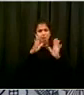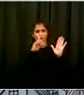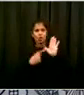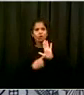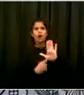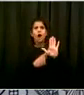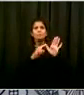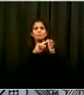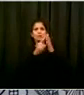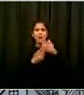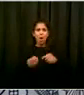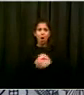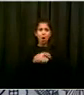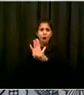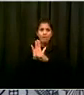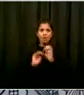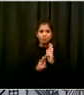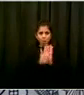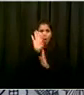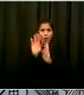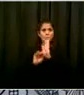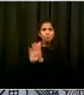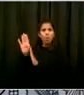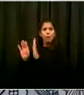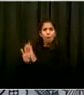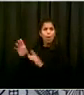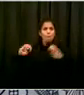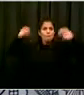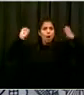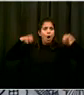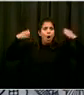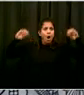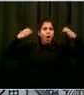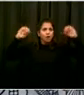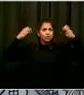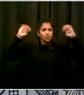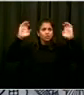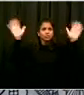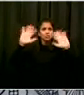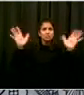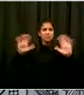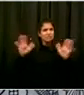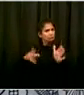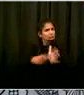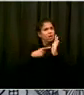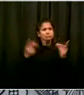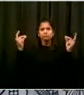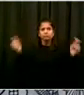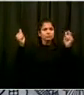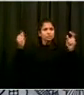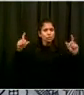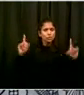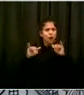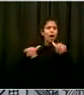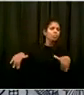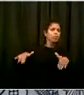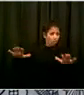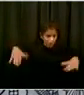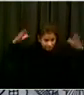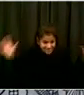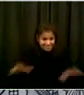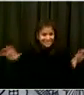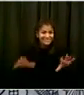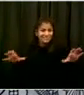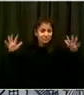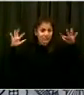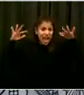want to be respectful, but I want to be very clear. When the NYPD issues an instruction, as with any other